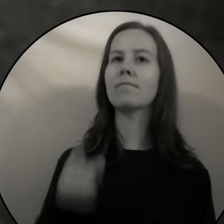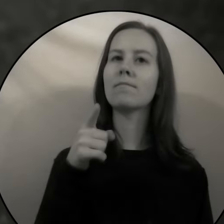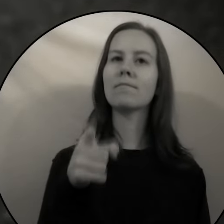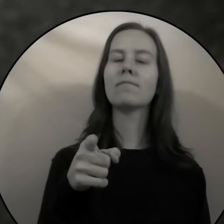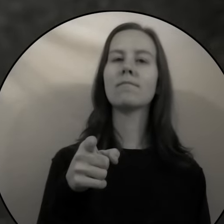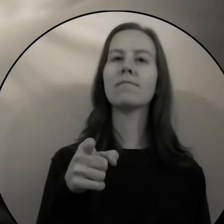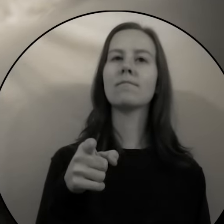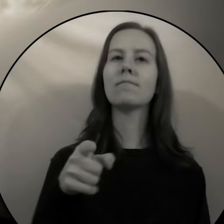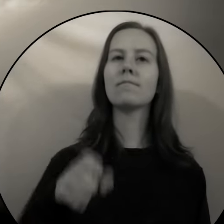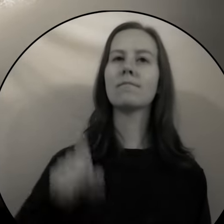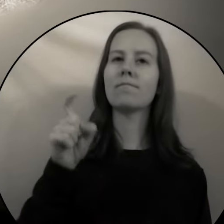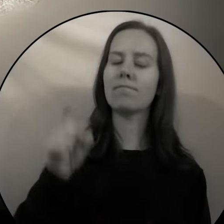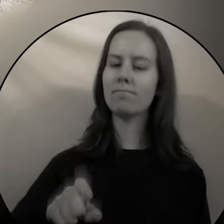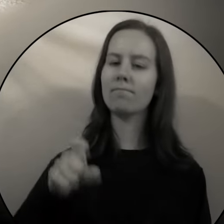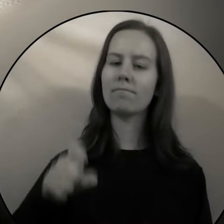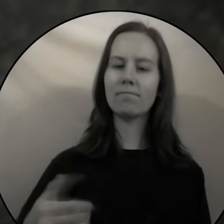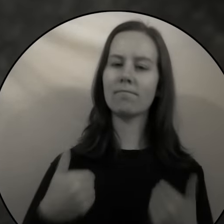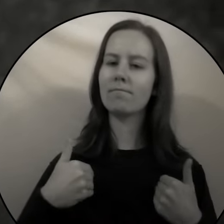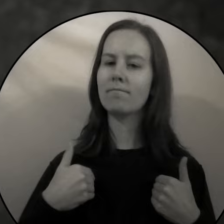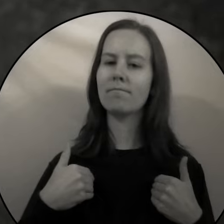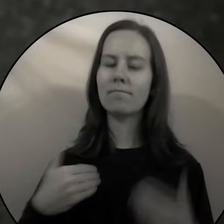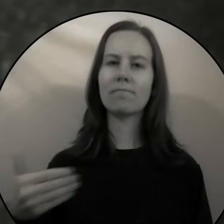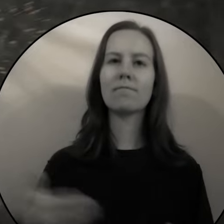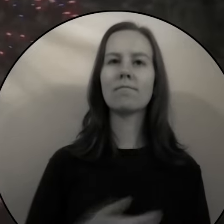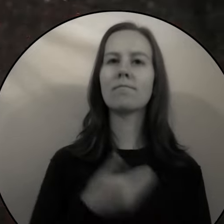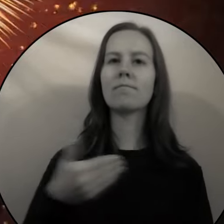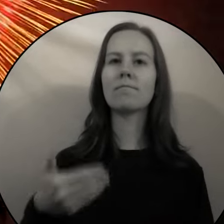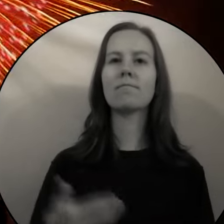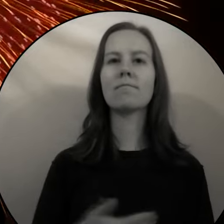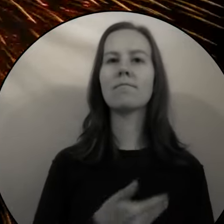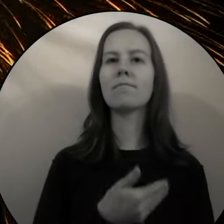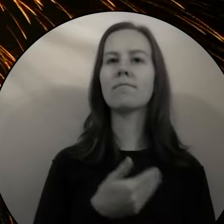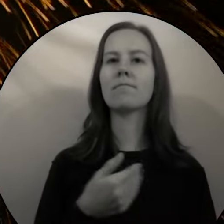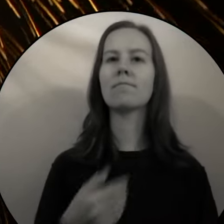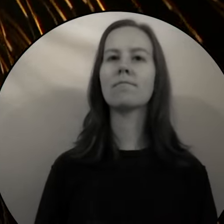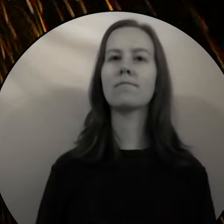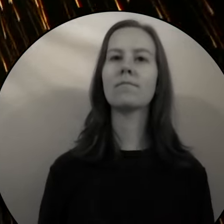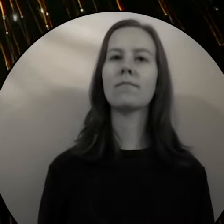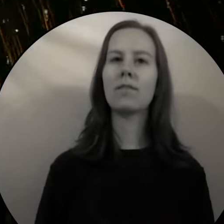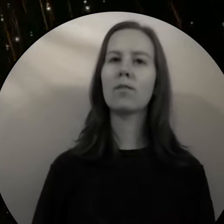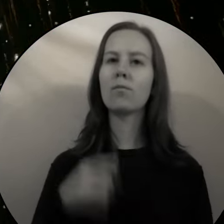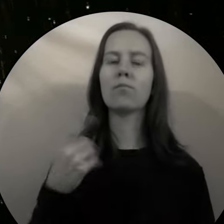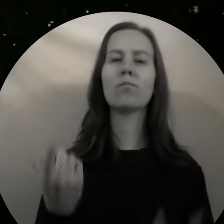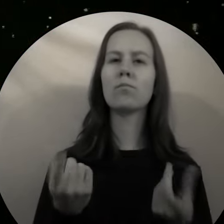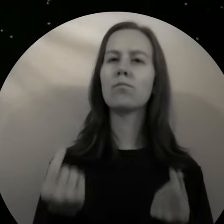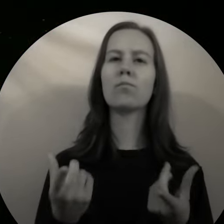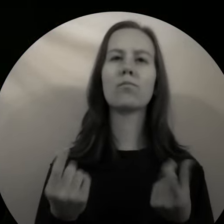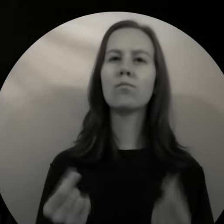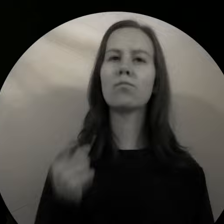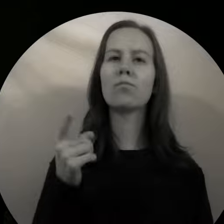because you deserve something now you want or